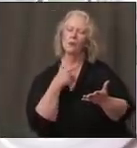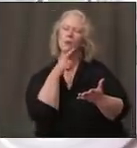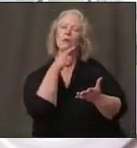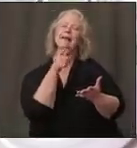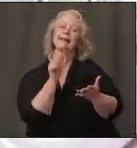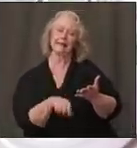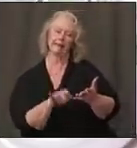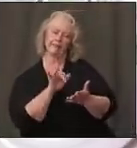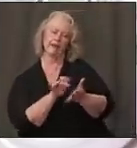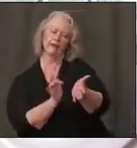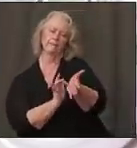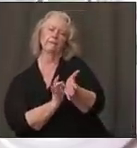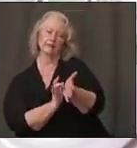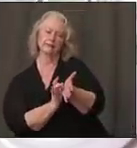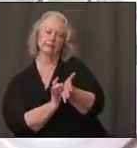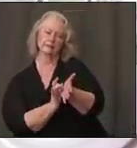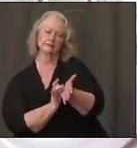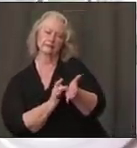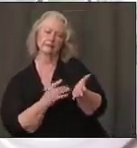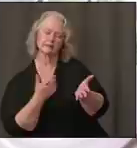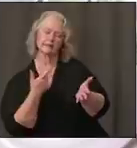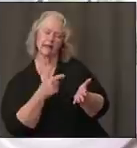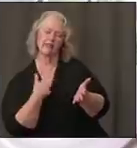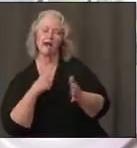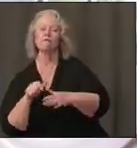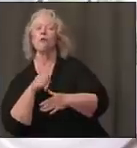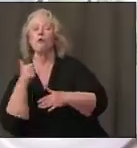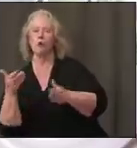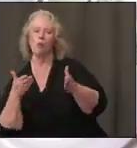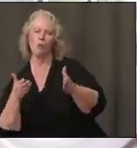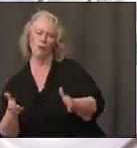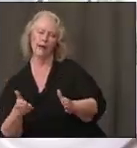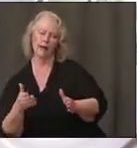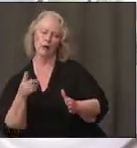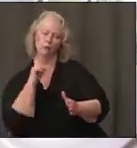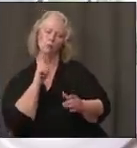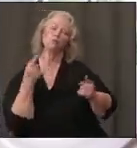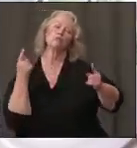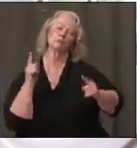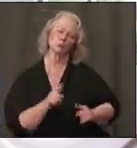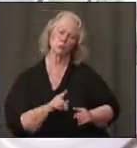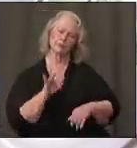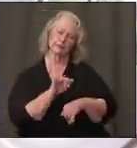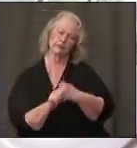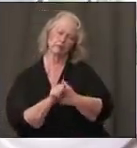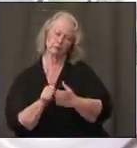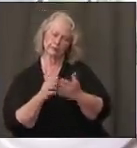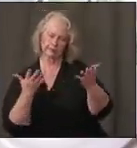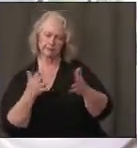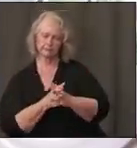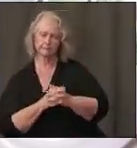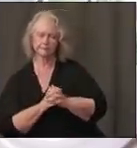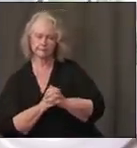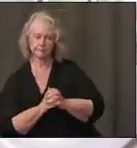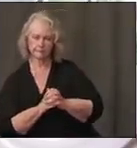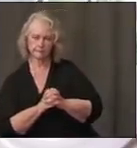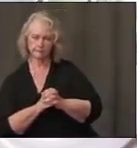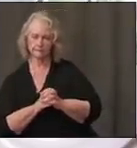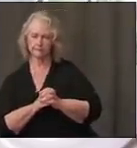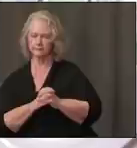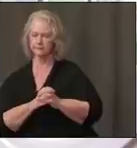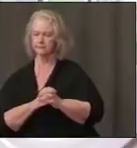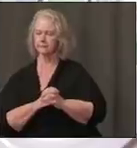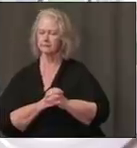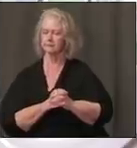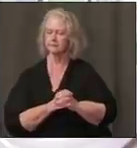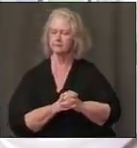to the president, that we would be implementing those measures in terms of how people are being screened before meeting with the president. I have to